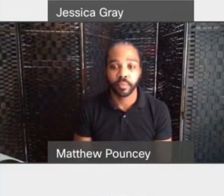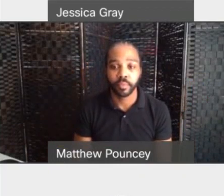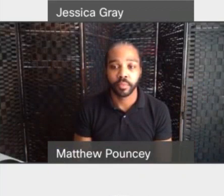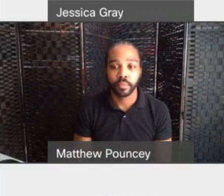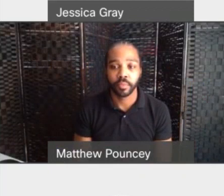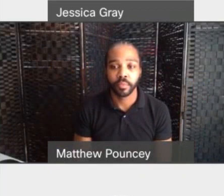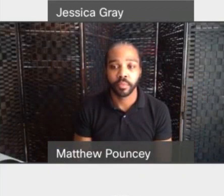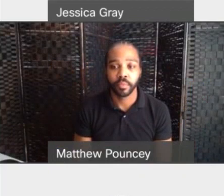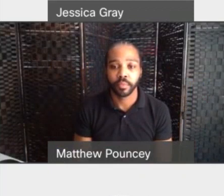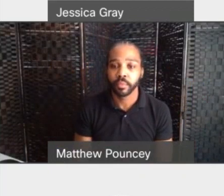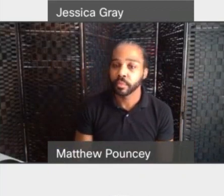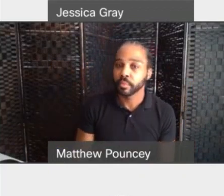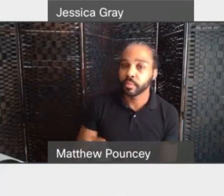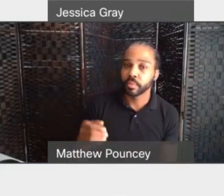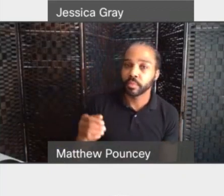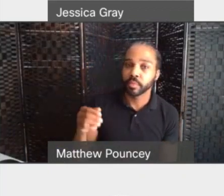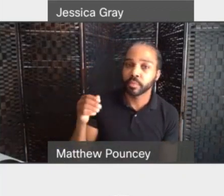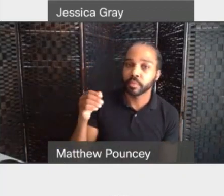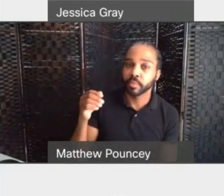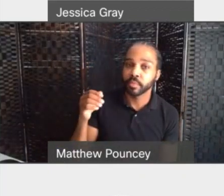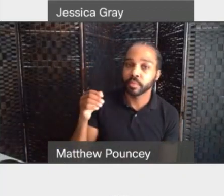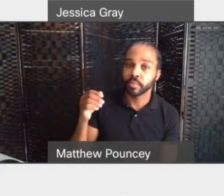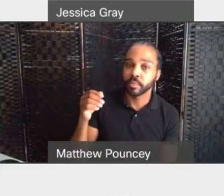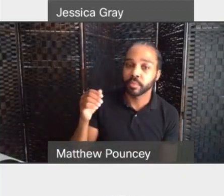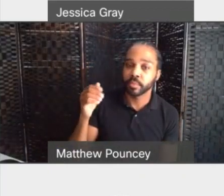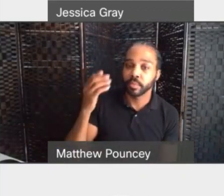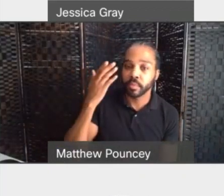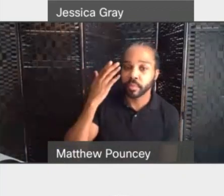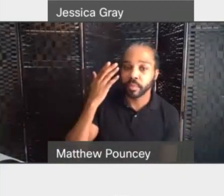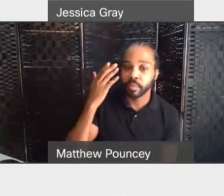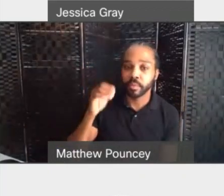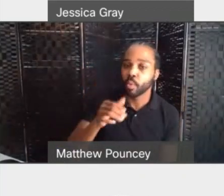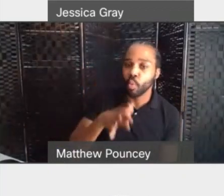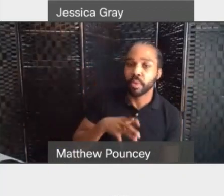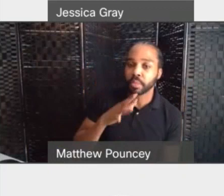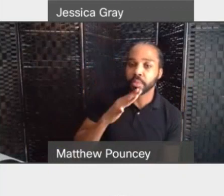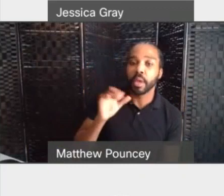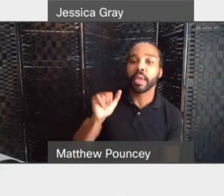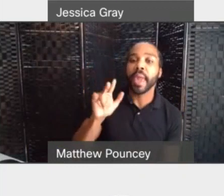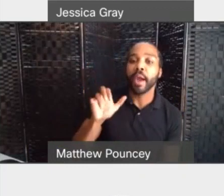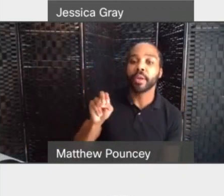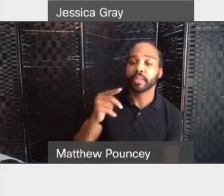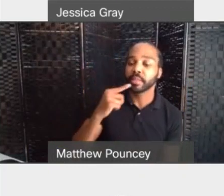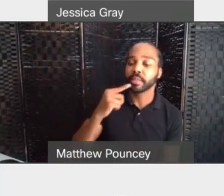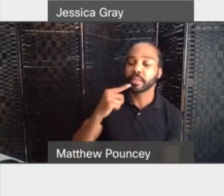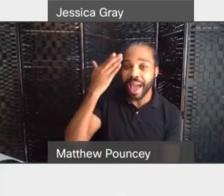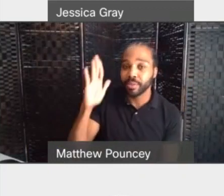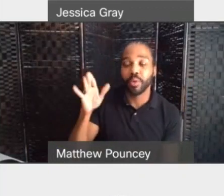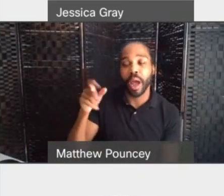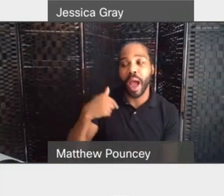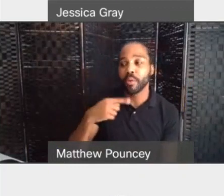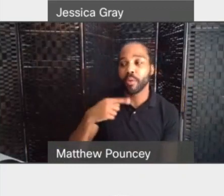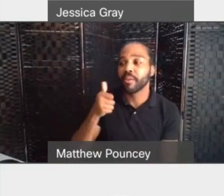I don't know that there is any recommendation for or against. I would say go on the advice of your healthcare provider.